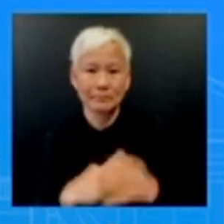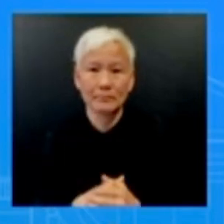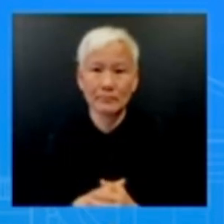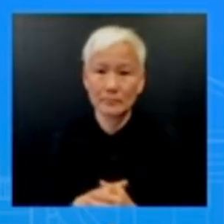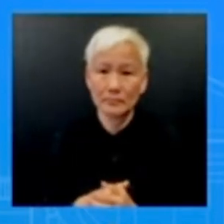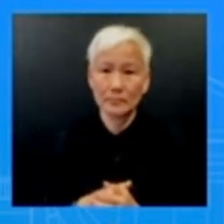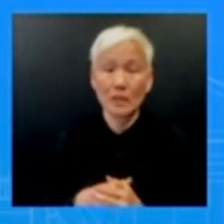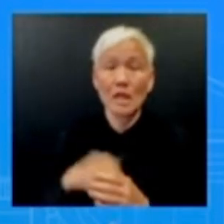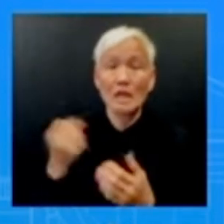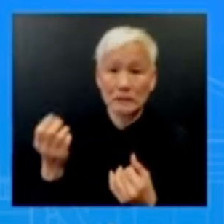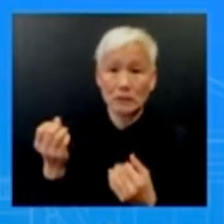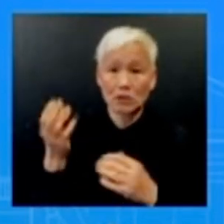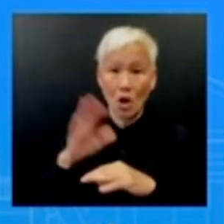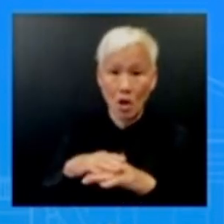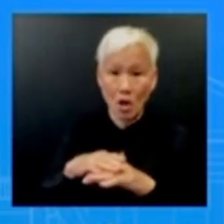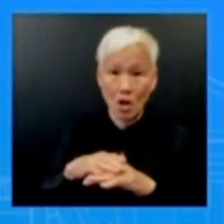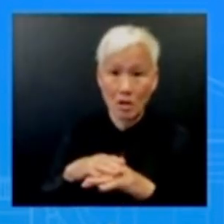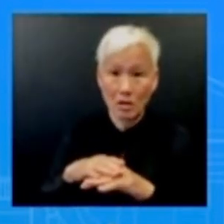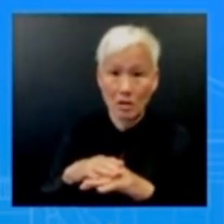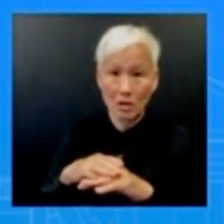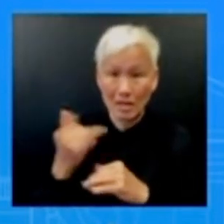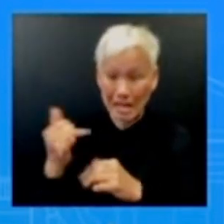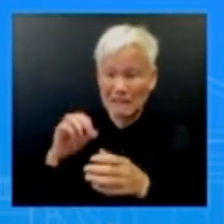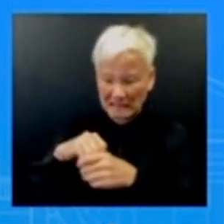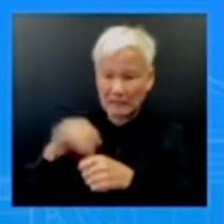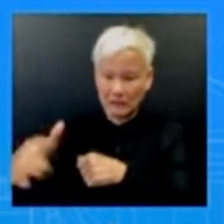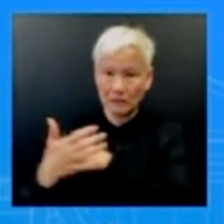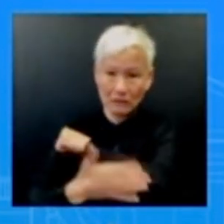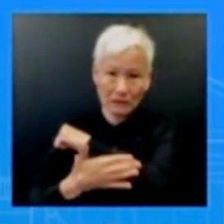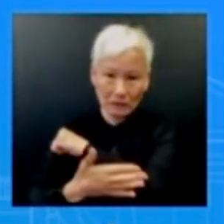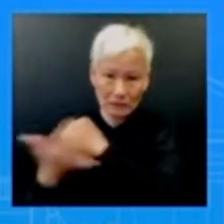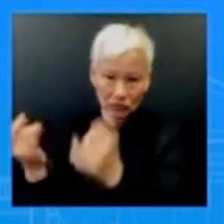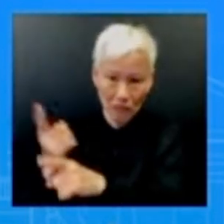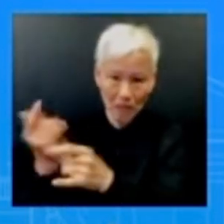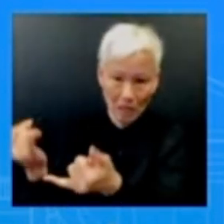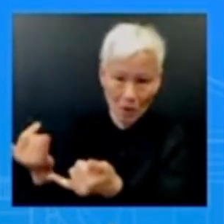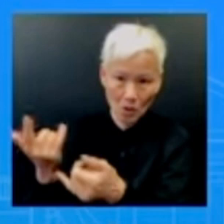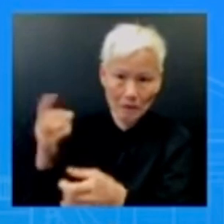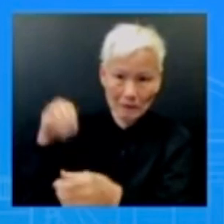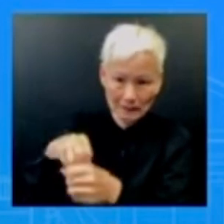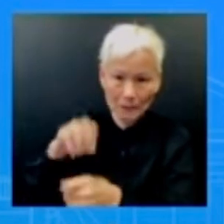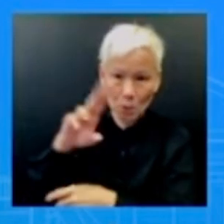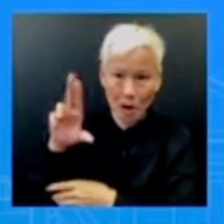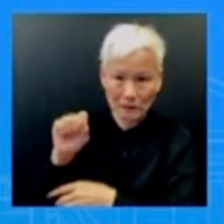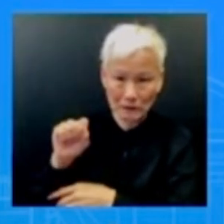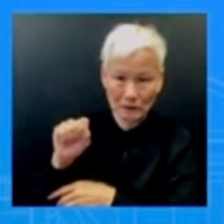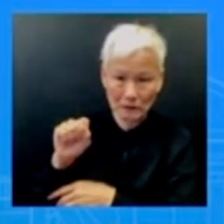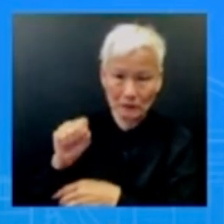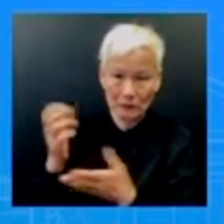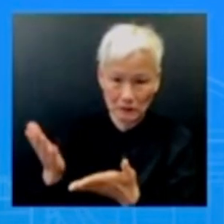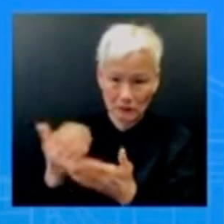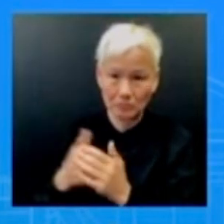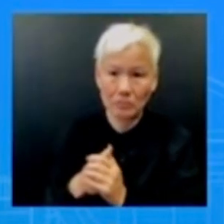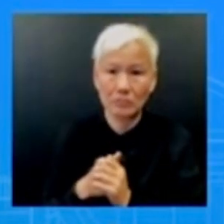Okay, thanks. Yeah. Thank you, Karine. Do you know if the Chinese